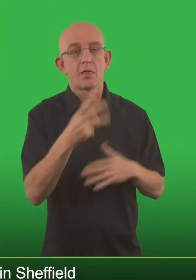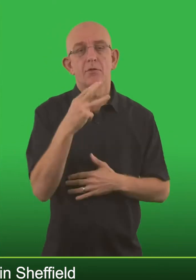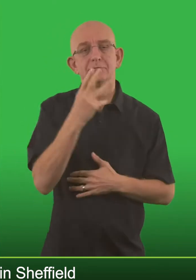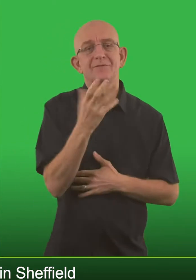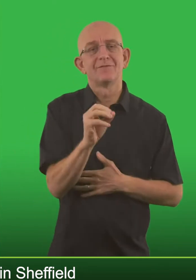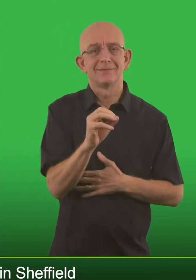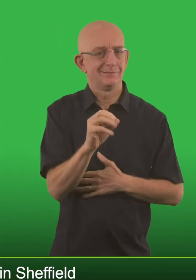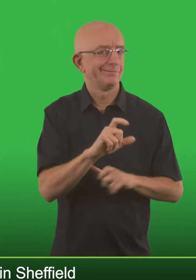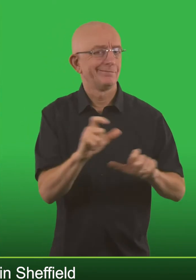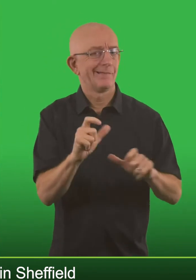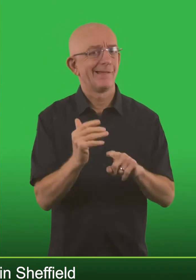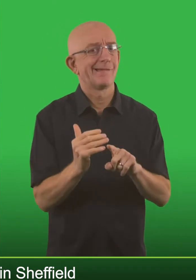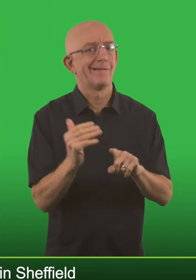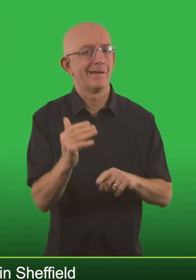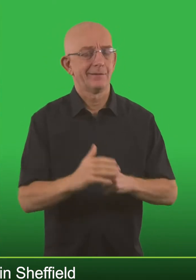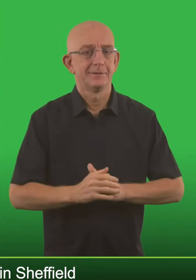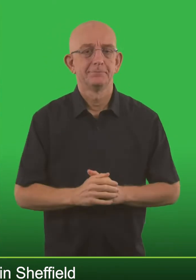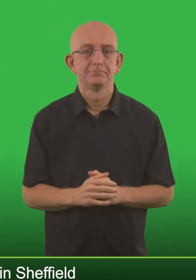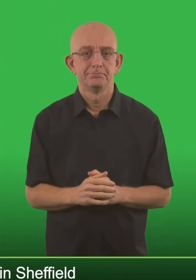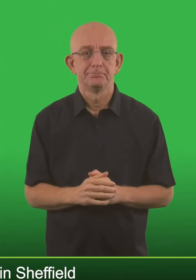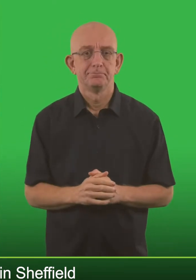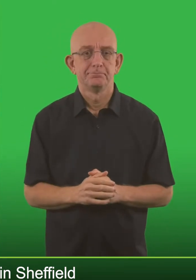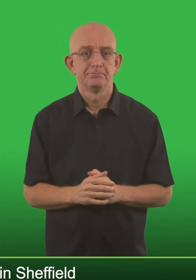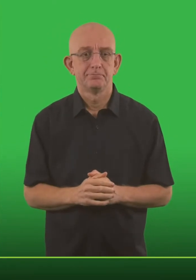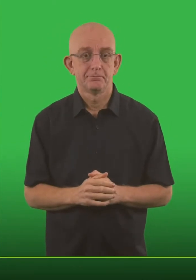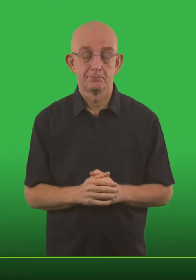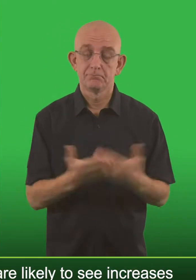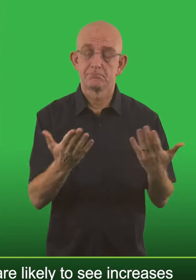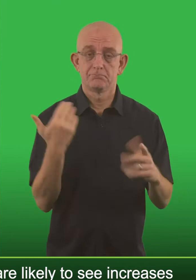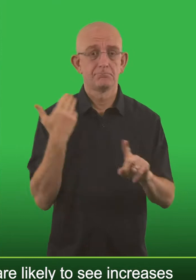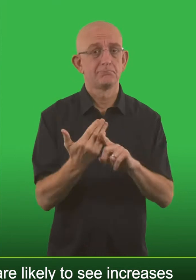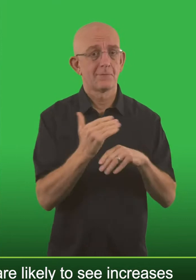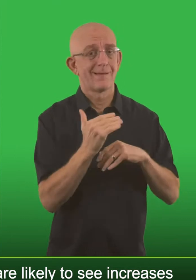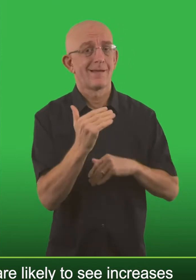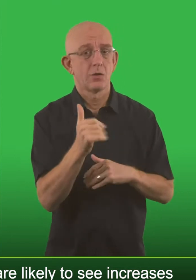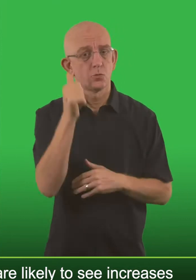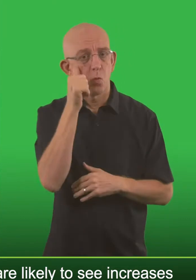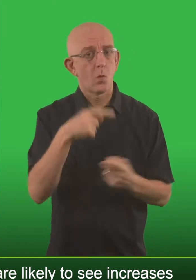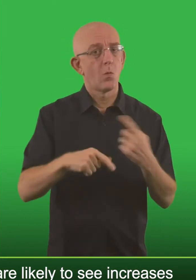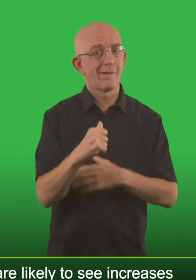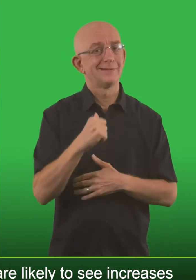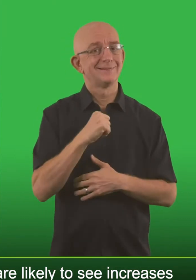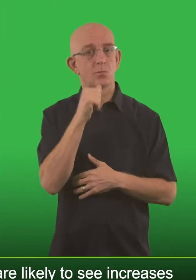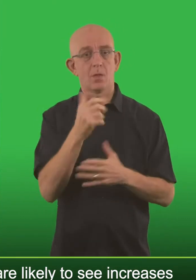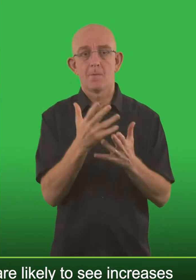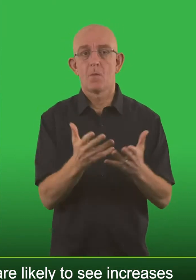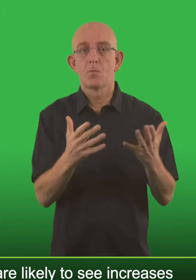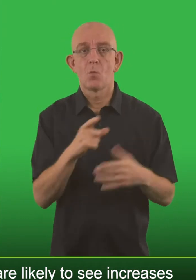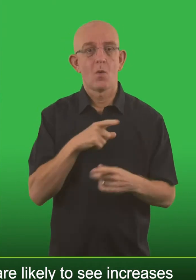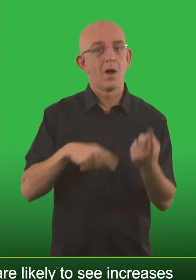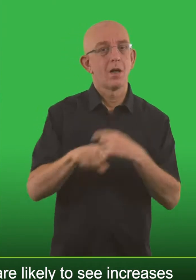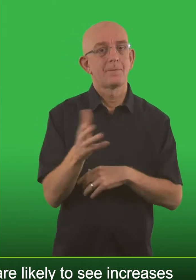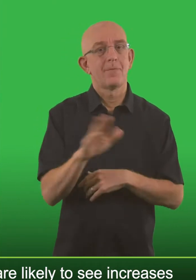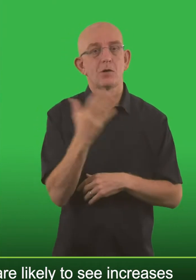about 350 per 100,000, which is a high level. It's settled at a high level, and we know that we are